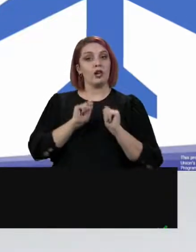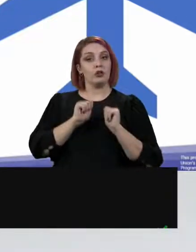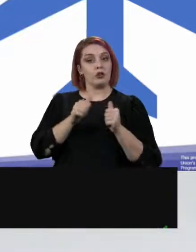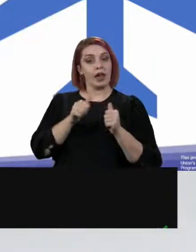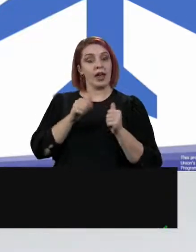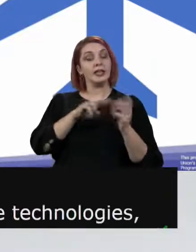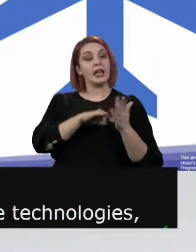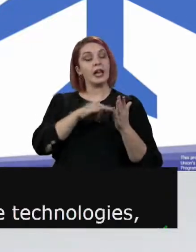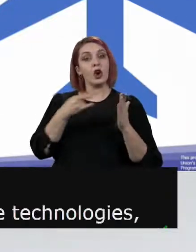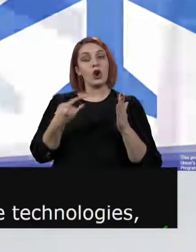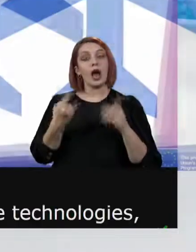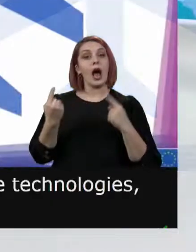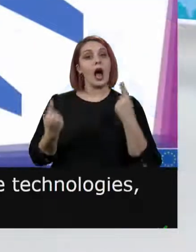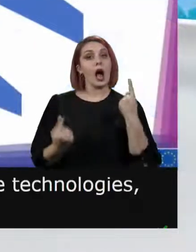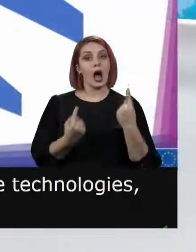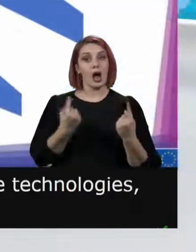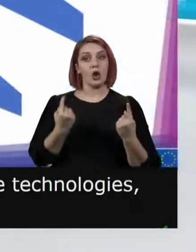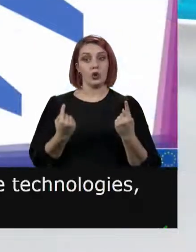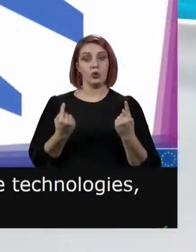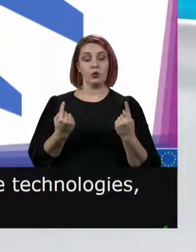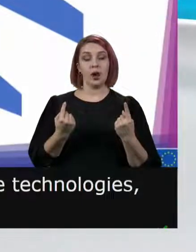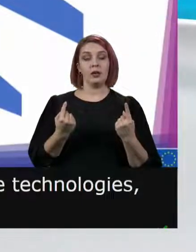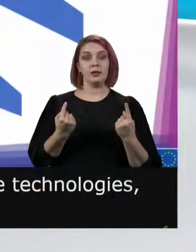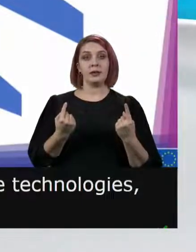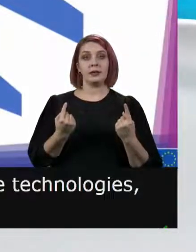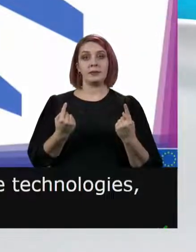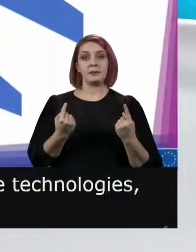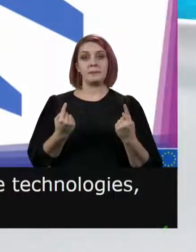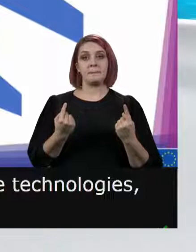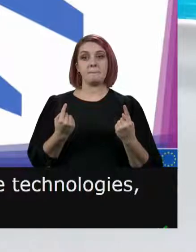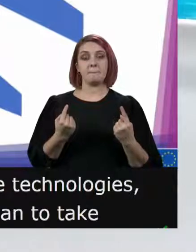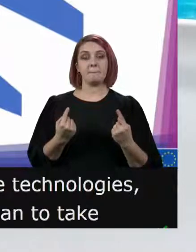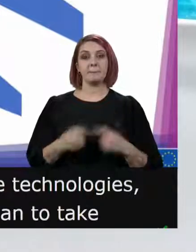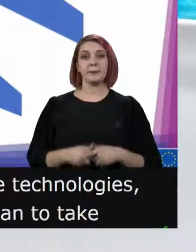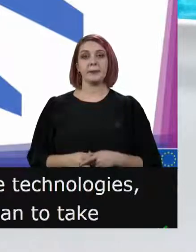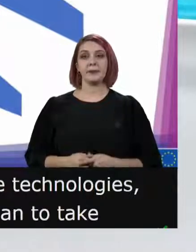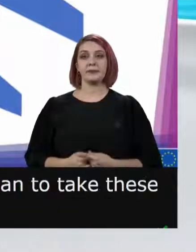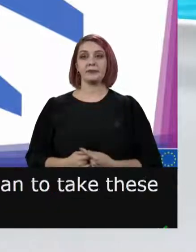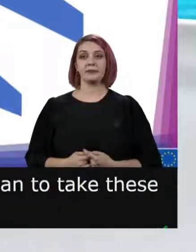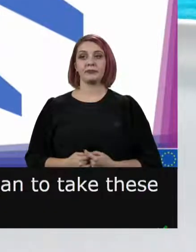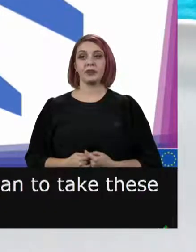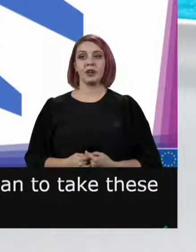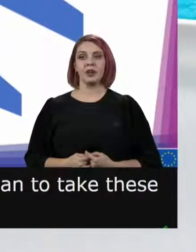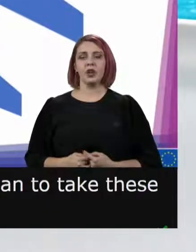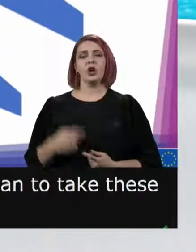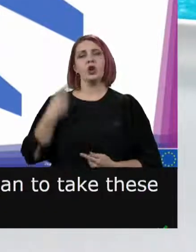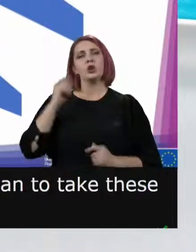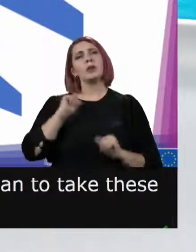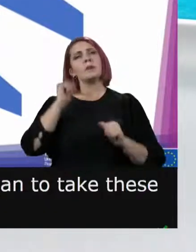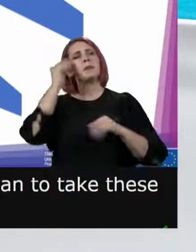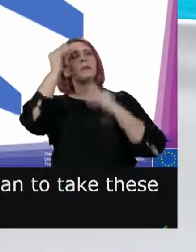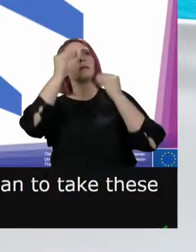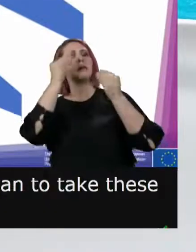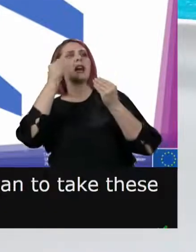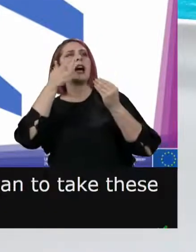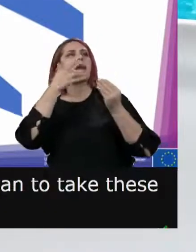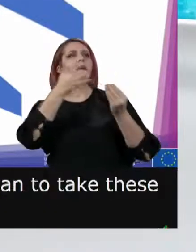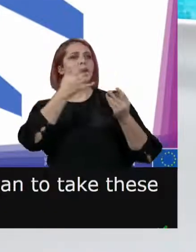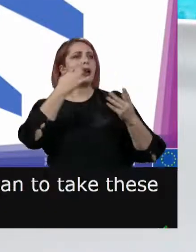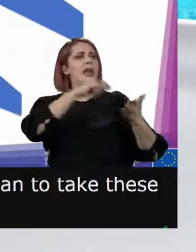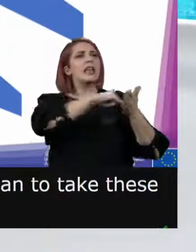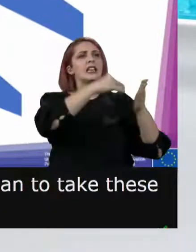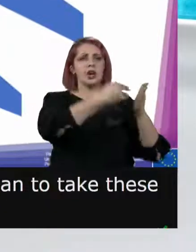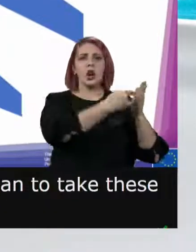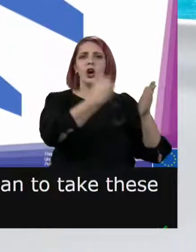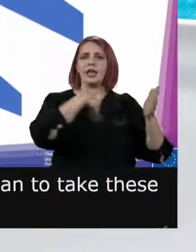at, we began to take these technologies and think about how do we apply these to travel, to